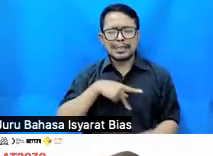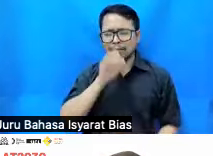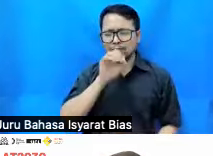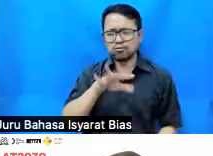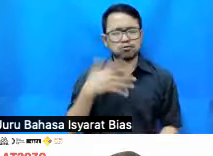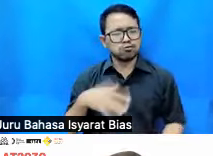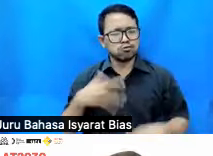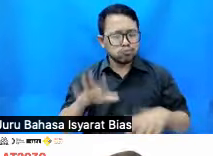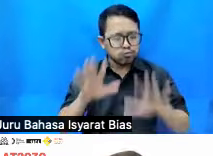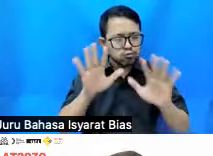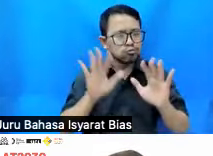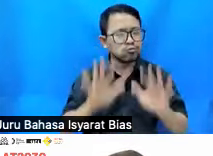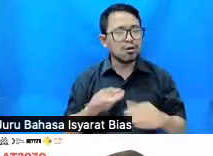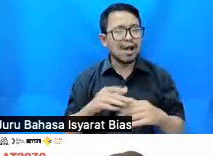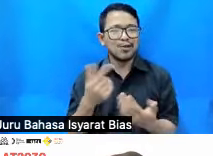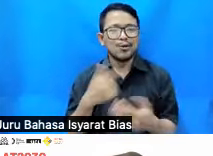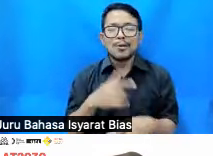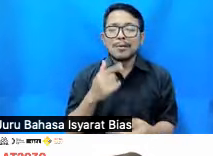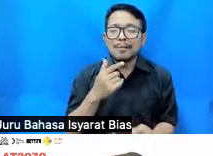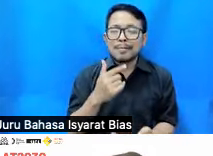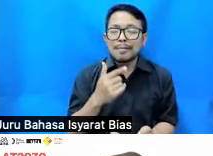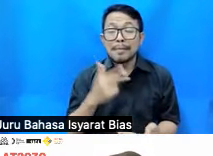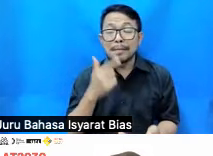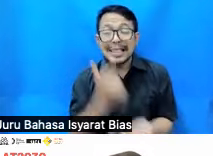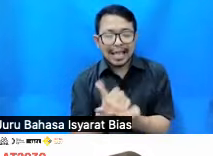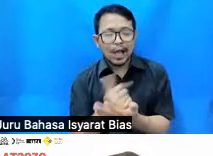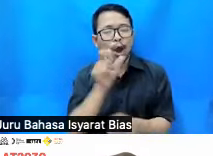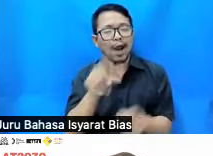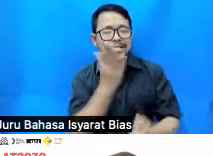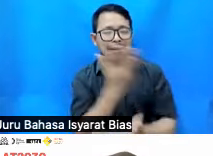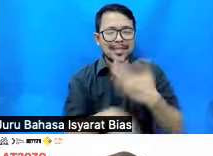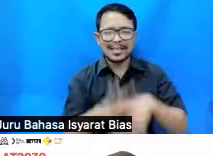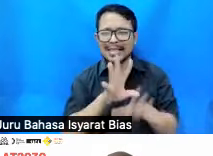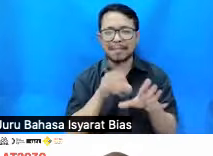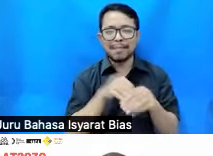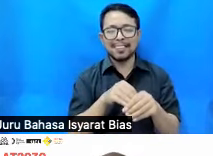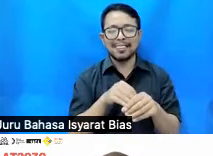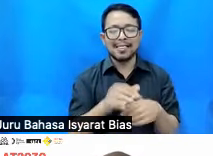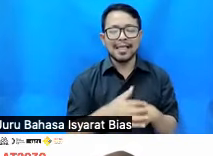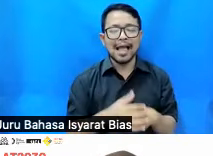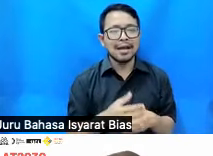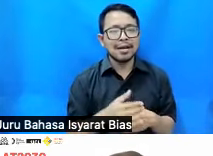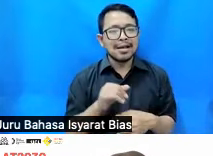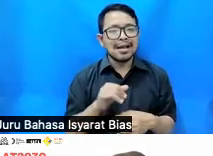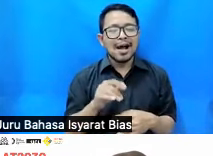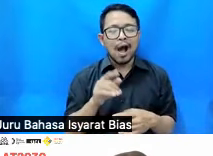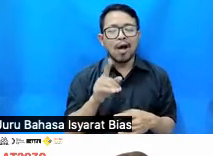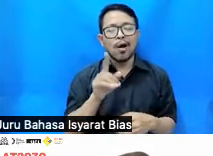throughout urban development processes and that they have an active role, that they're empowered to participate in city design.